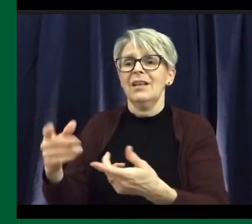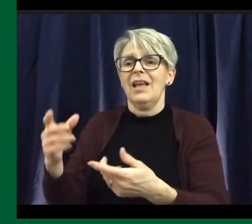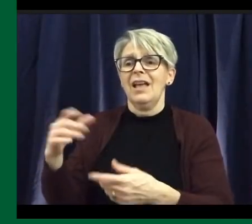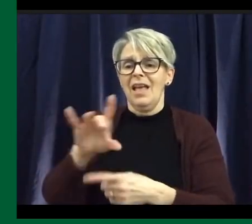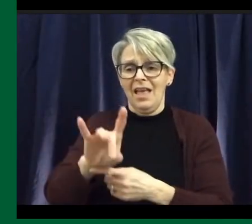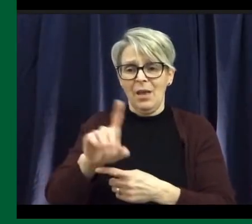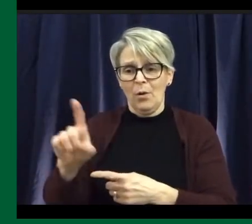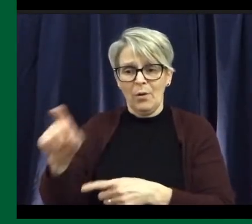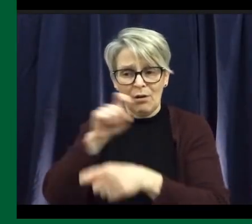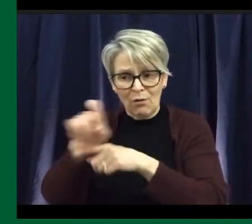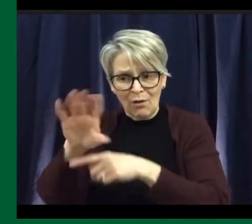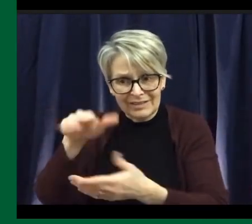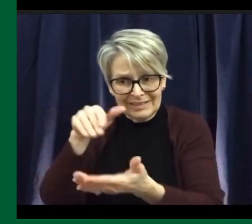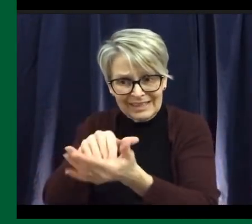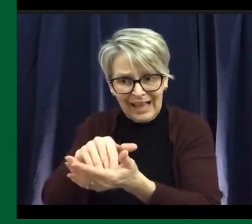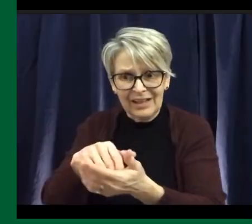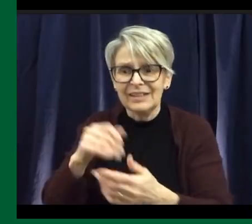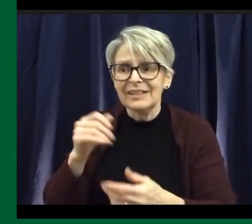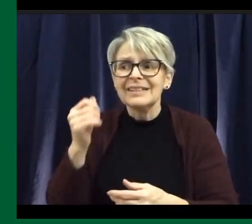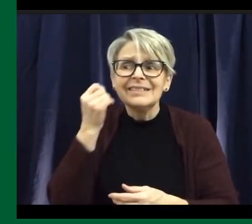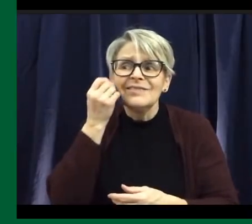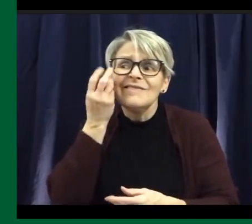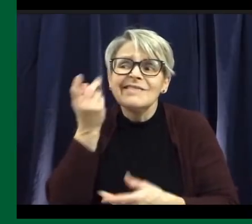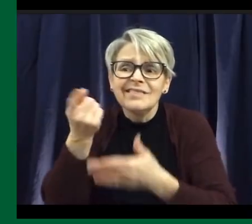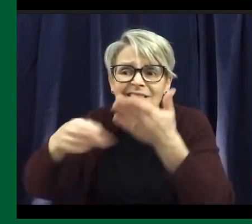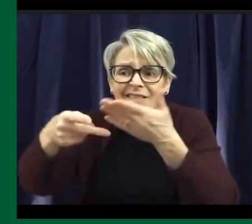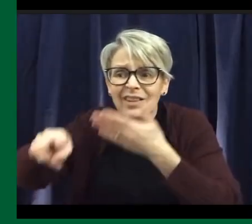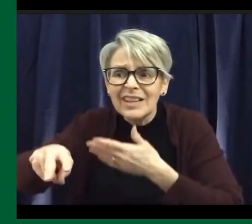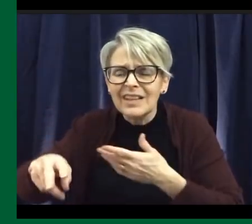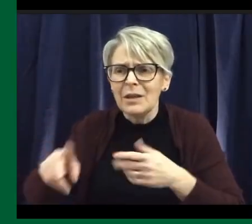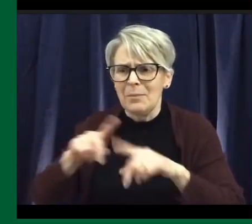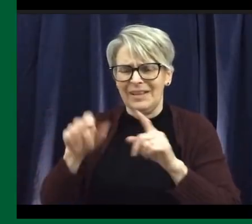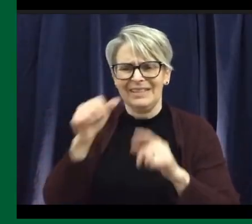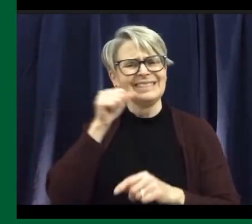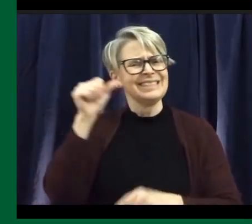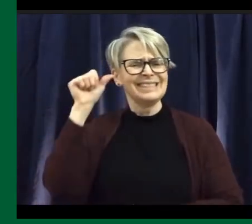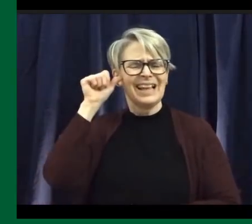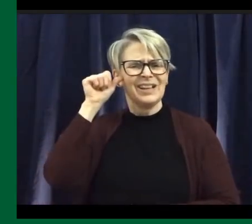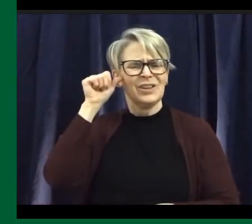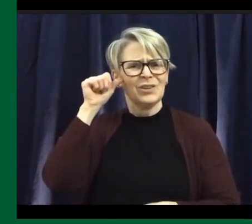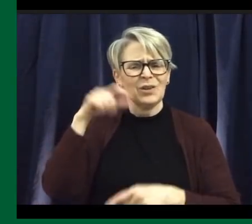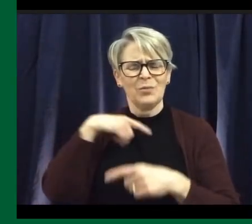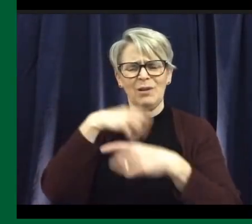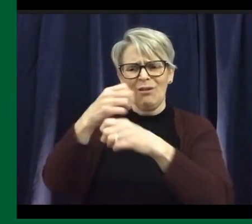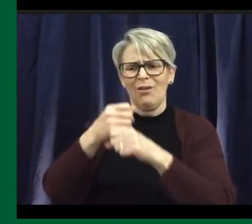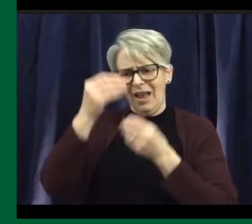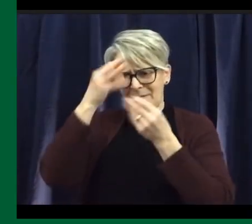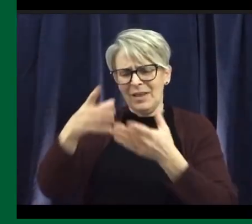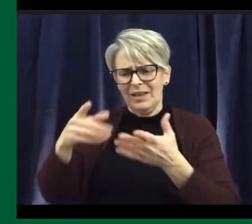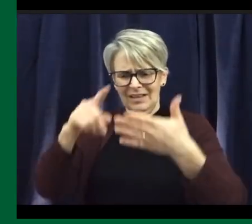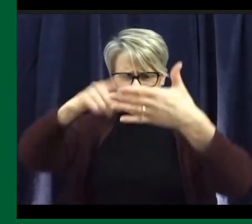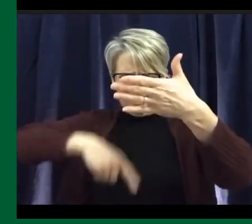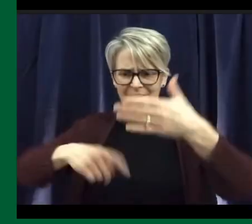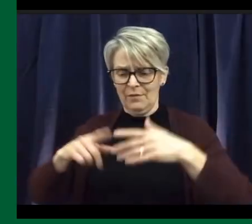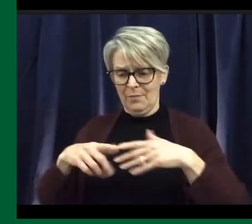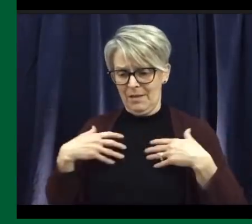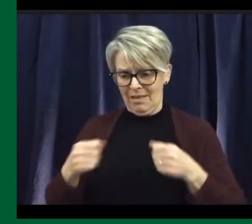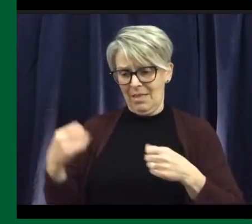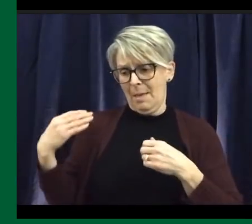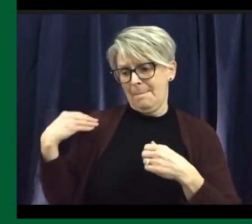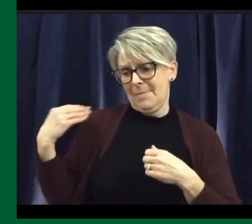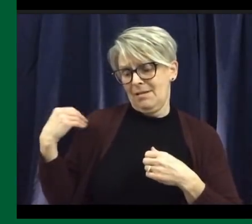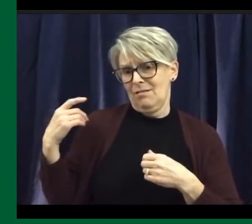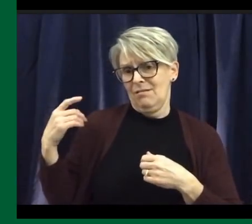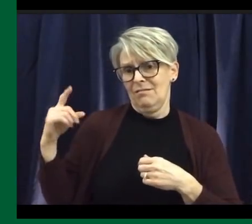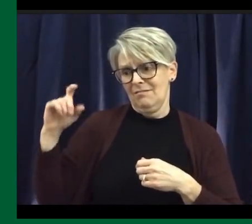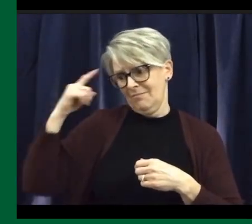coming up in the coming days and weeks. But just yesterday, we received information, a statement, in fact, from the health minister indicating